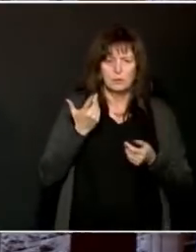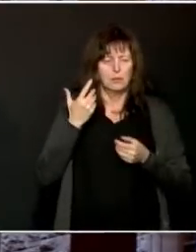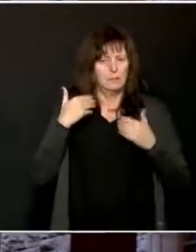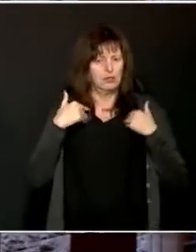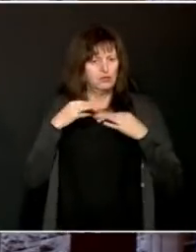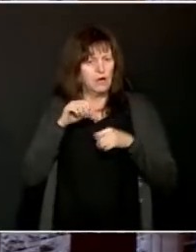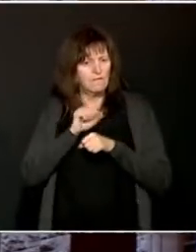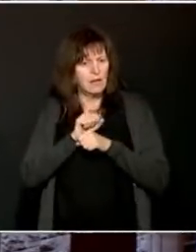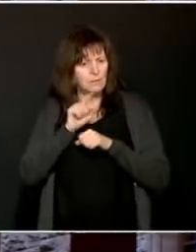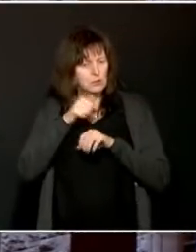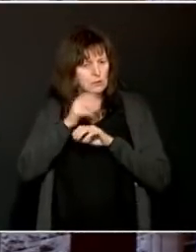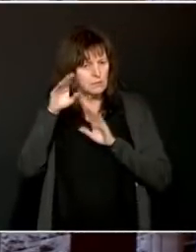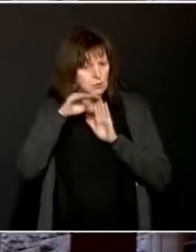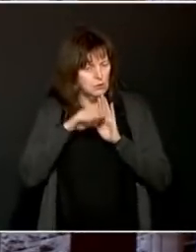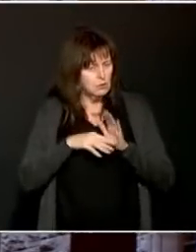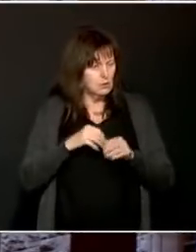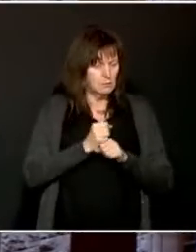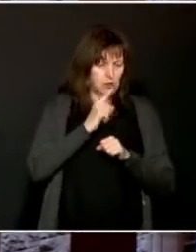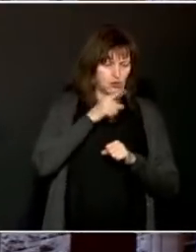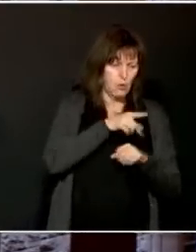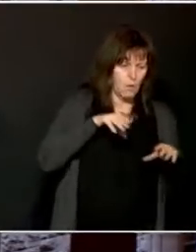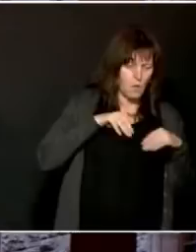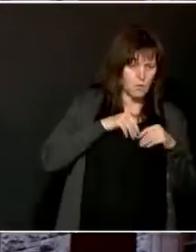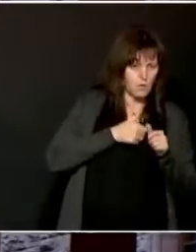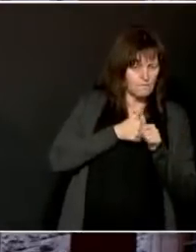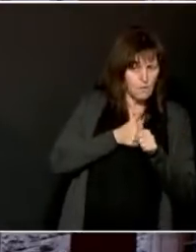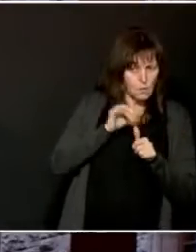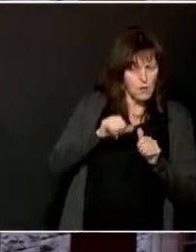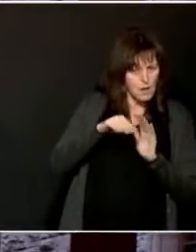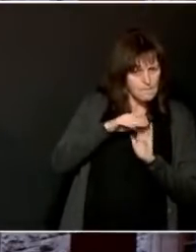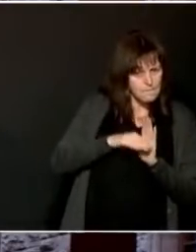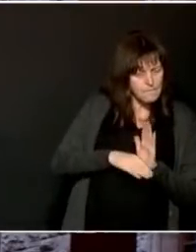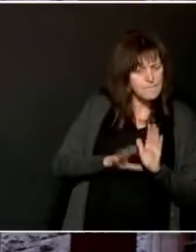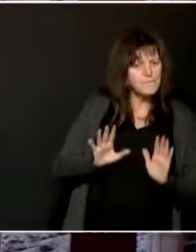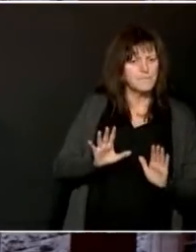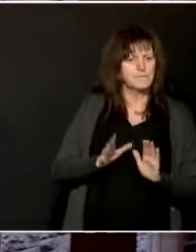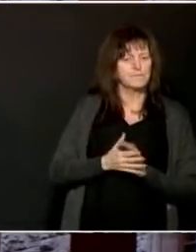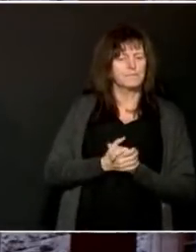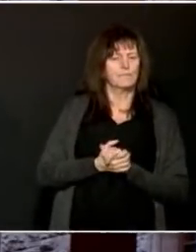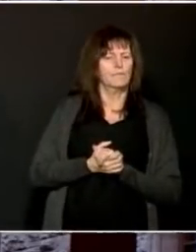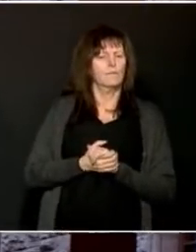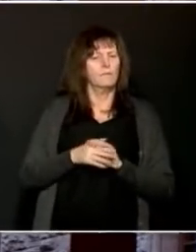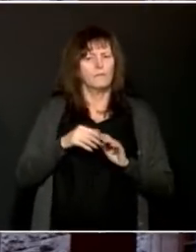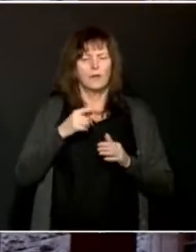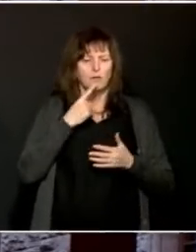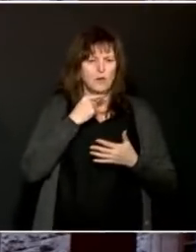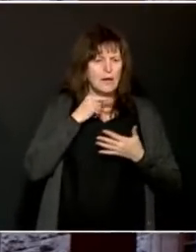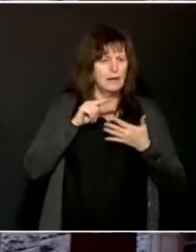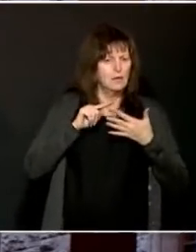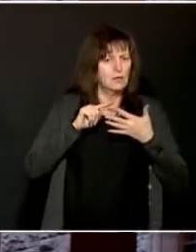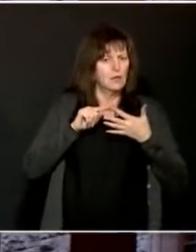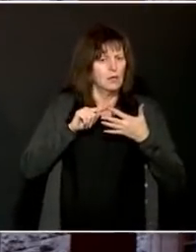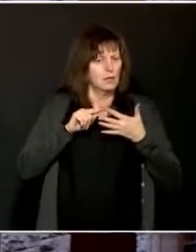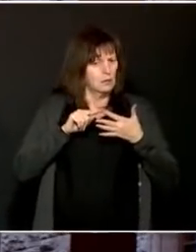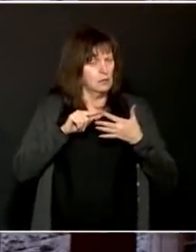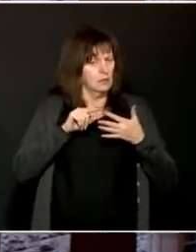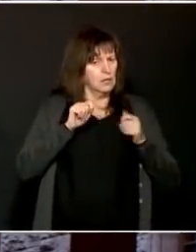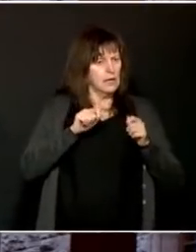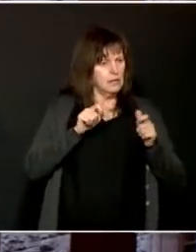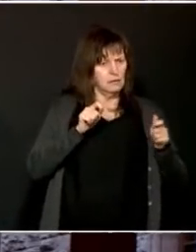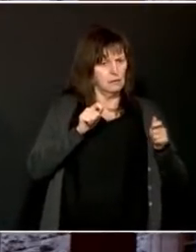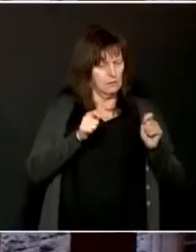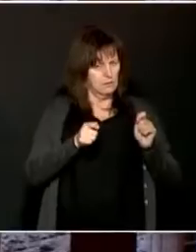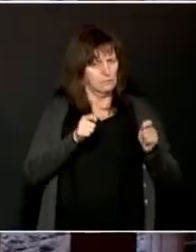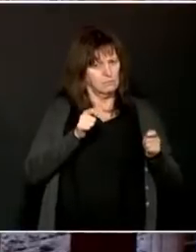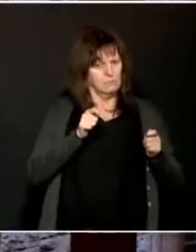and services in there in the red zone in that. So we've only made those modifications at this time. And again, if it